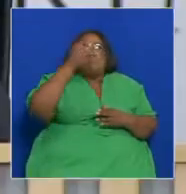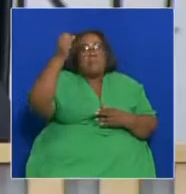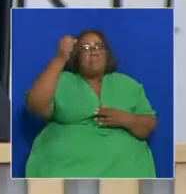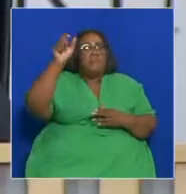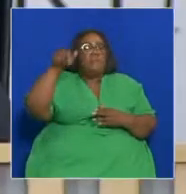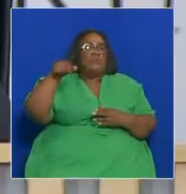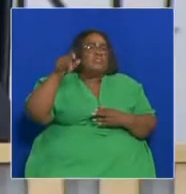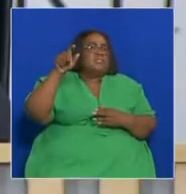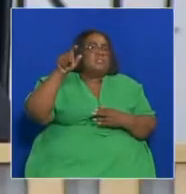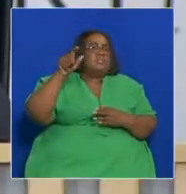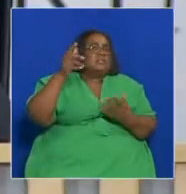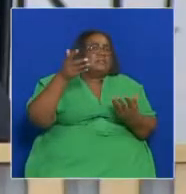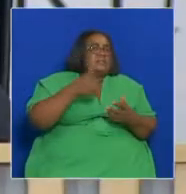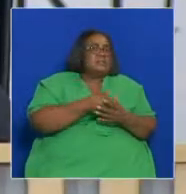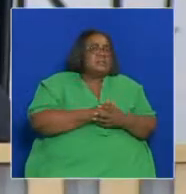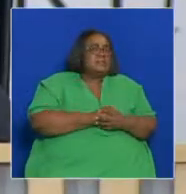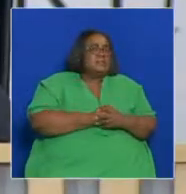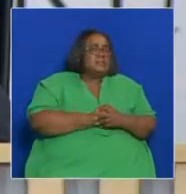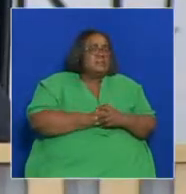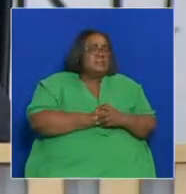Chair, we would always find ways,